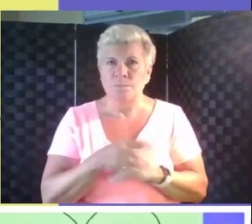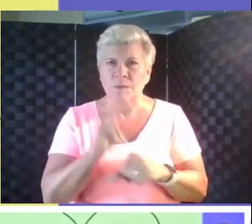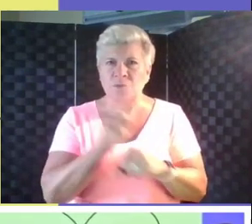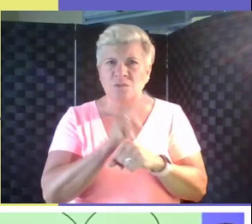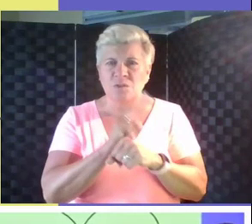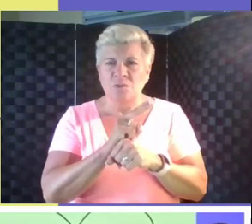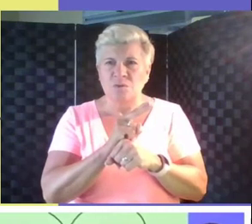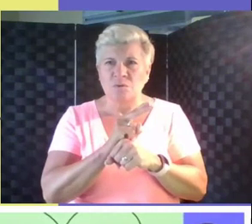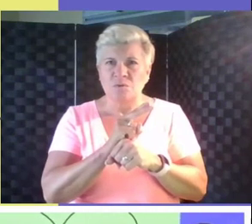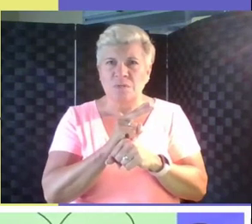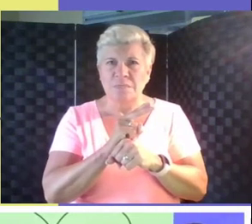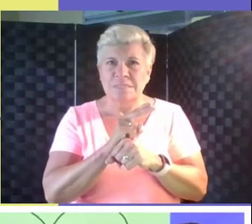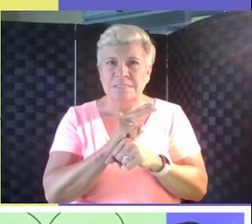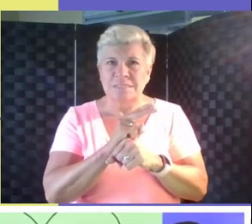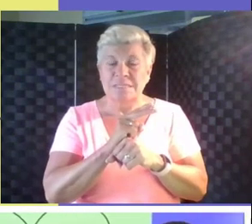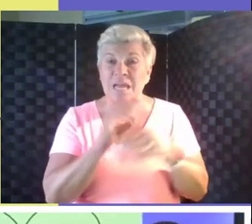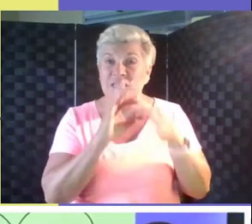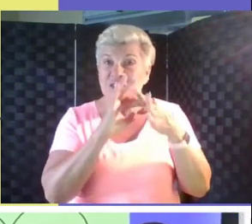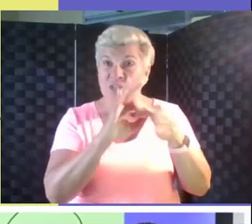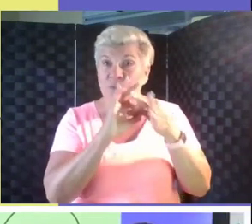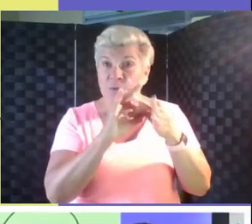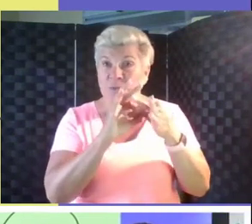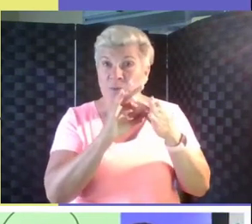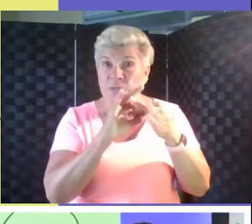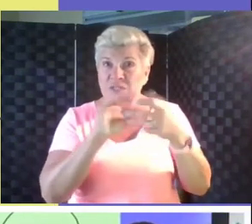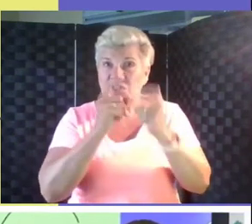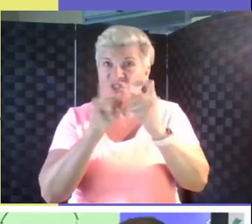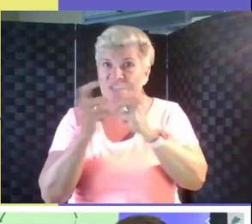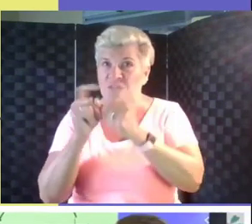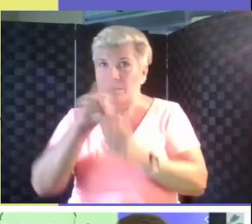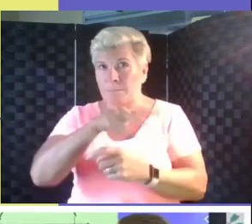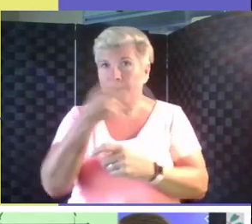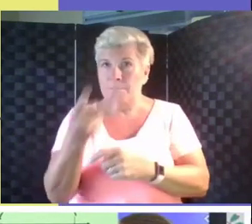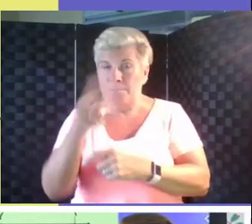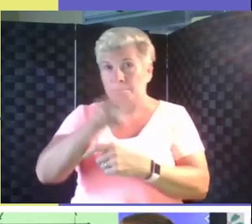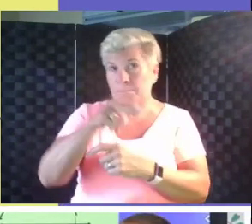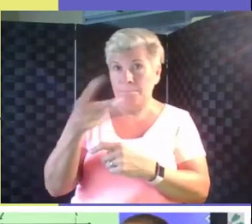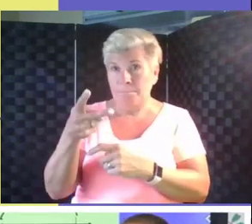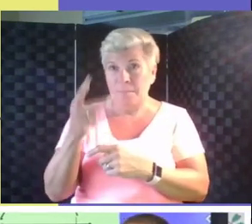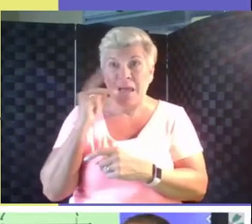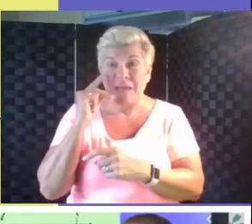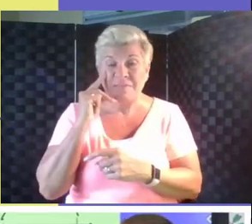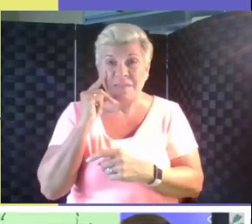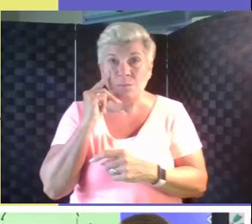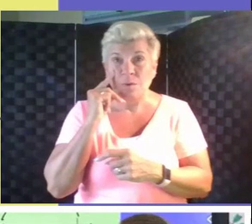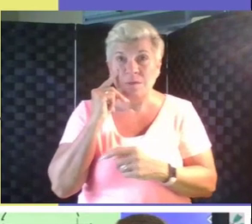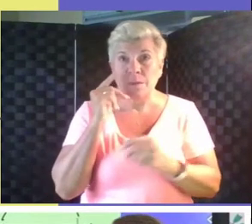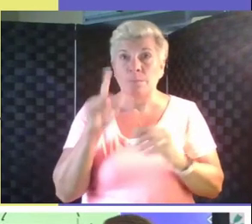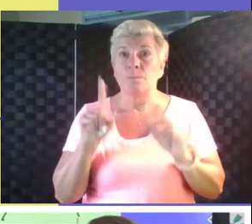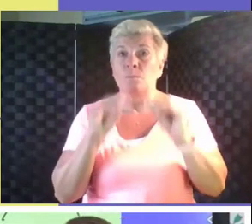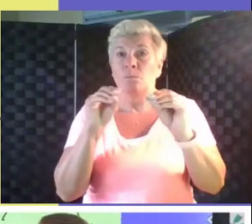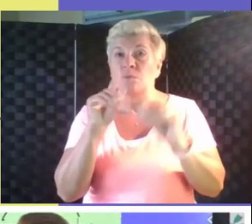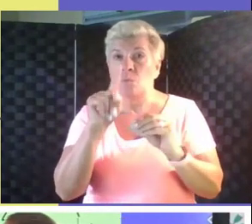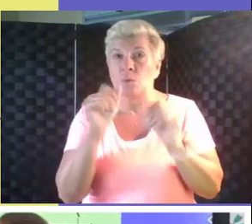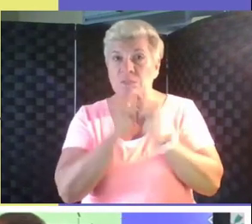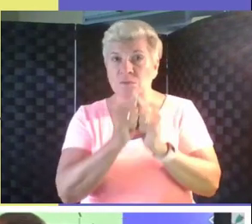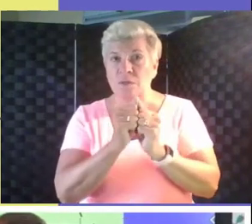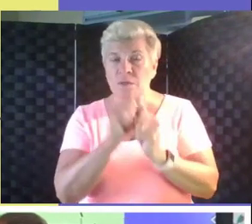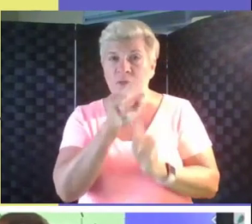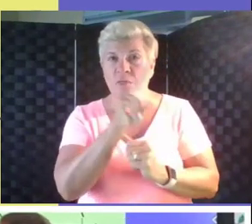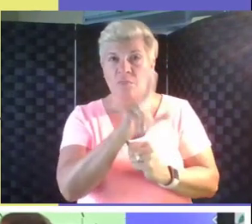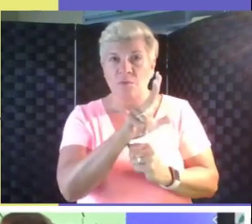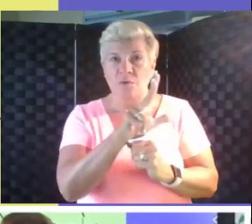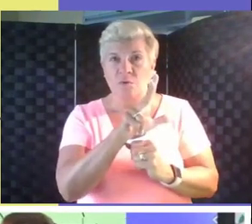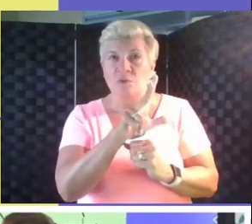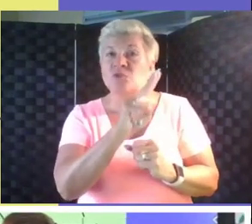our commutative property to rearrange those numbers and make it easier? I think we need to put our ones together. Let's do that. So I'm